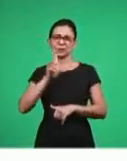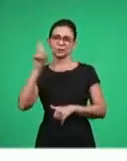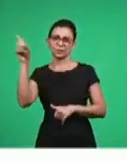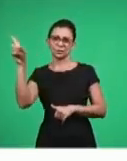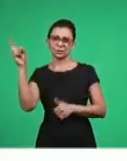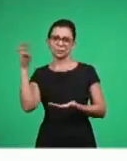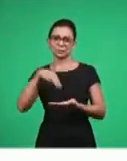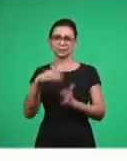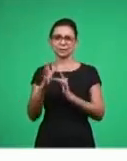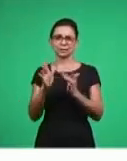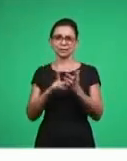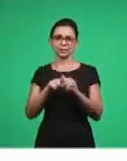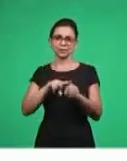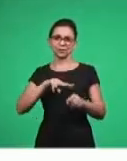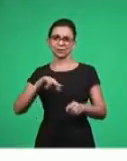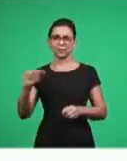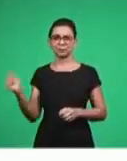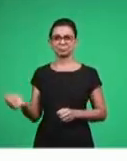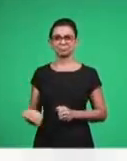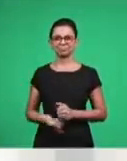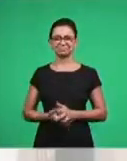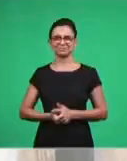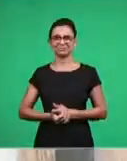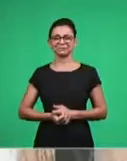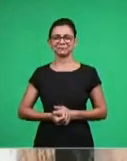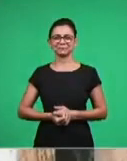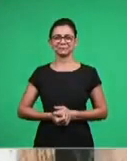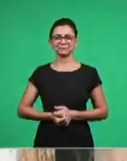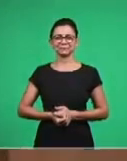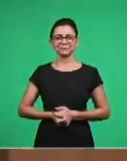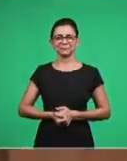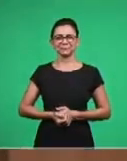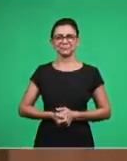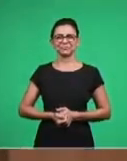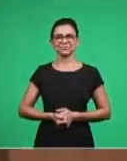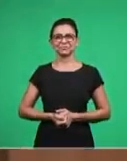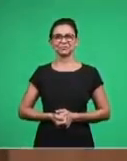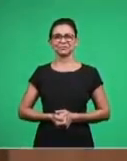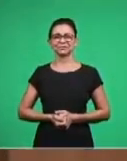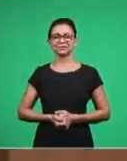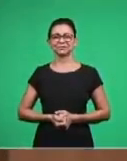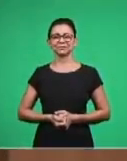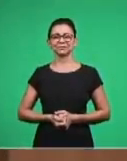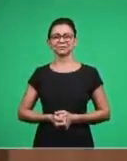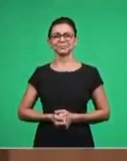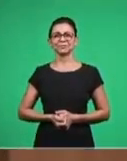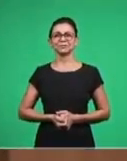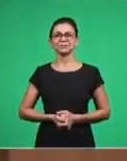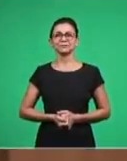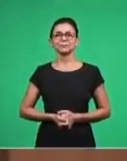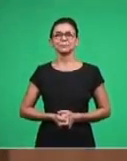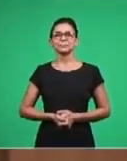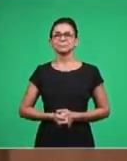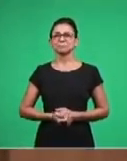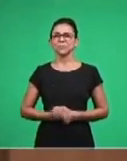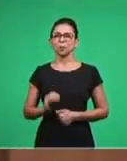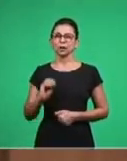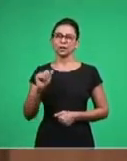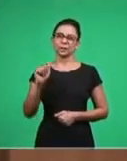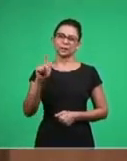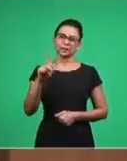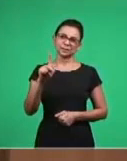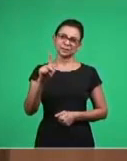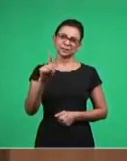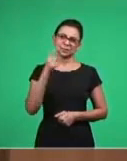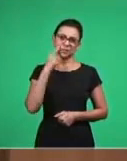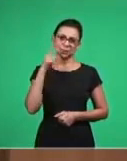can promote the word of the Lord and spread the information and the message of that our church is trying